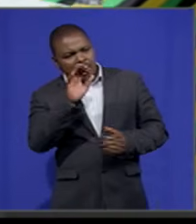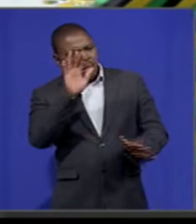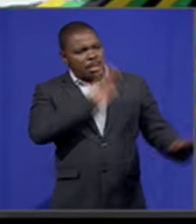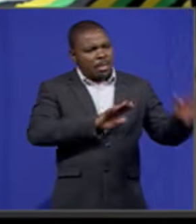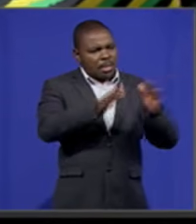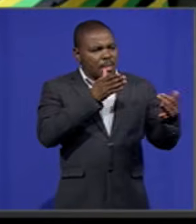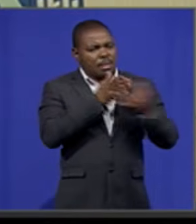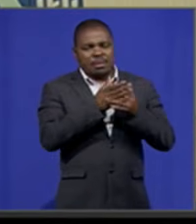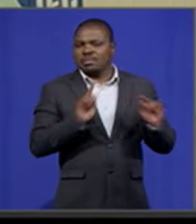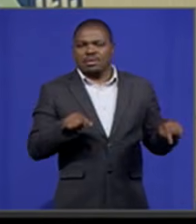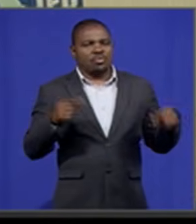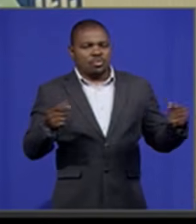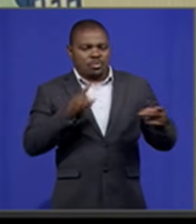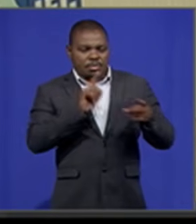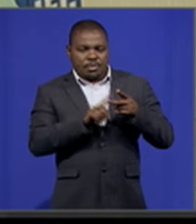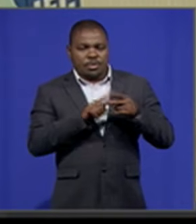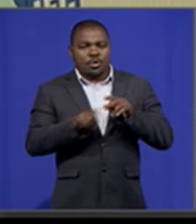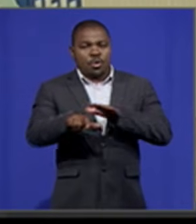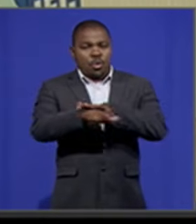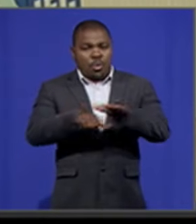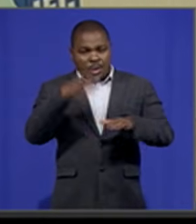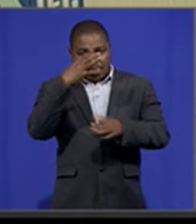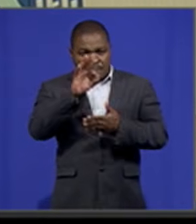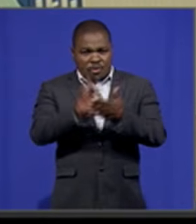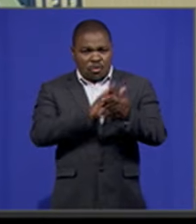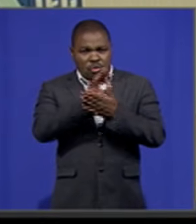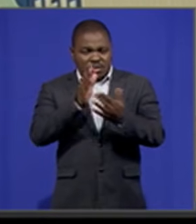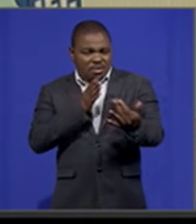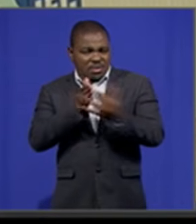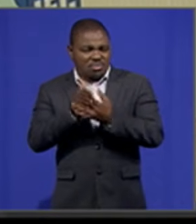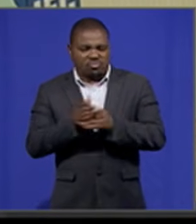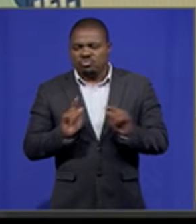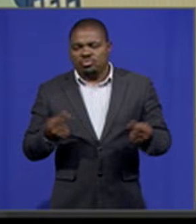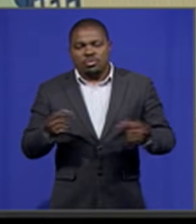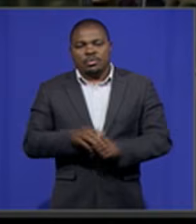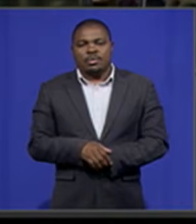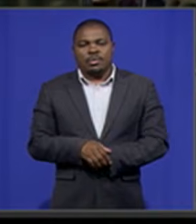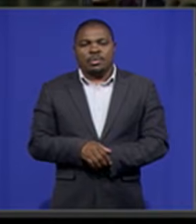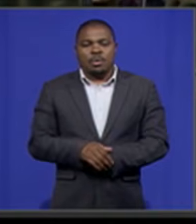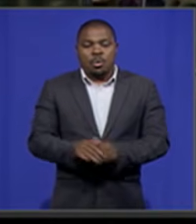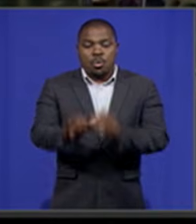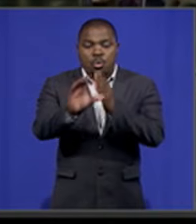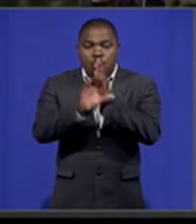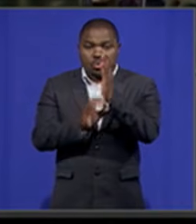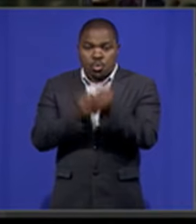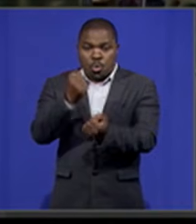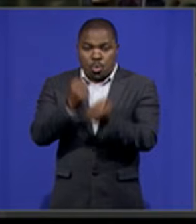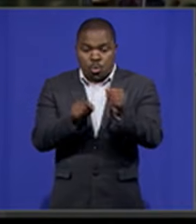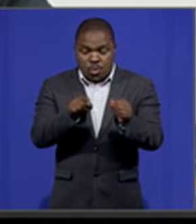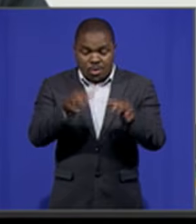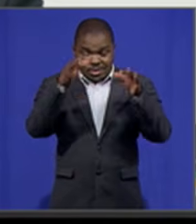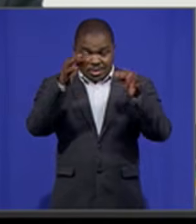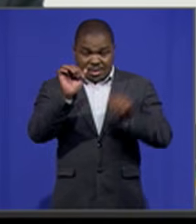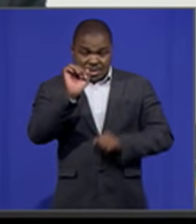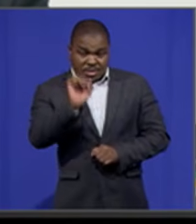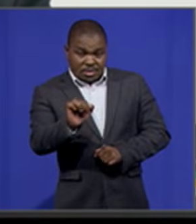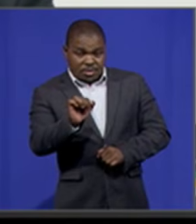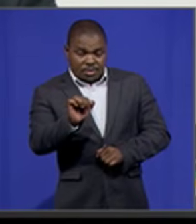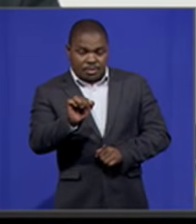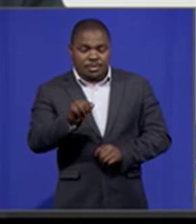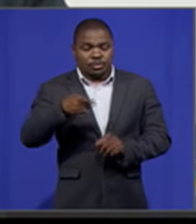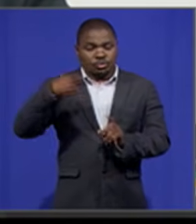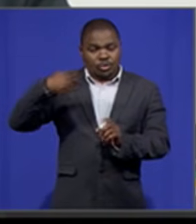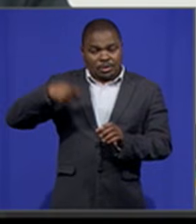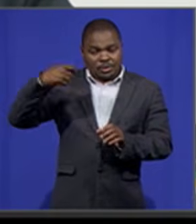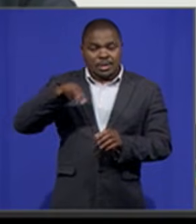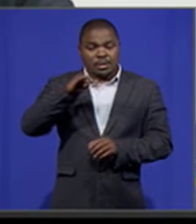mokgatlo goba ditokišo tša dikgetho tša pušo selegae tšeo di tlago. The judgment of the Constitutional Court does not